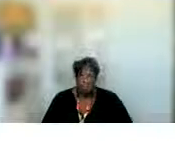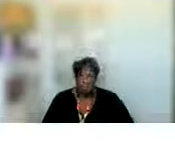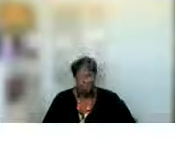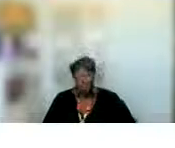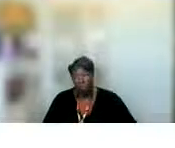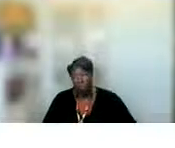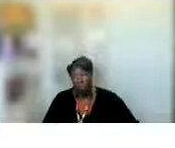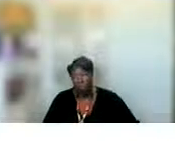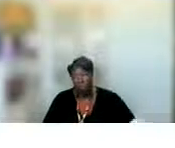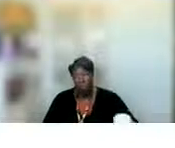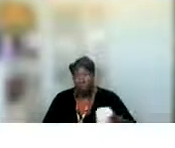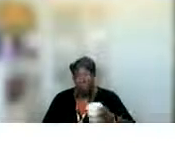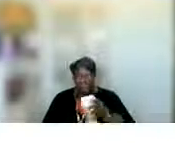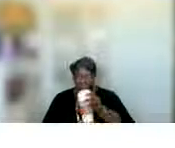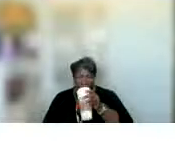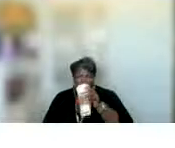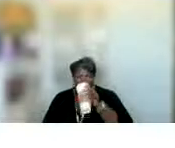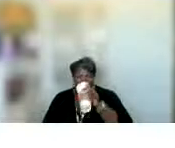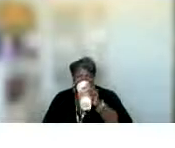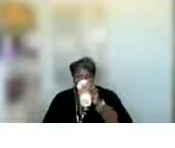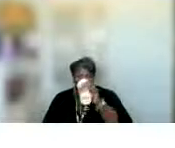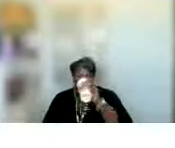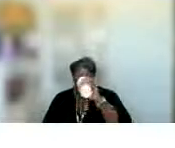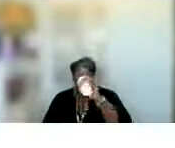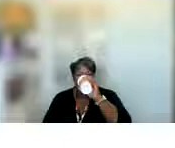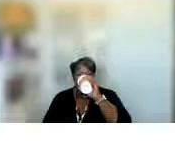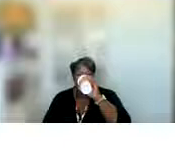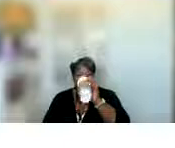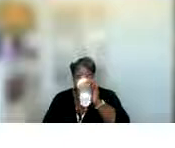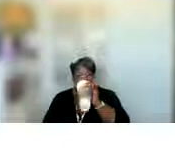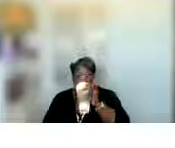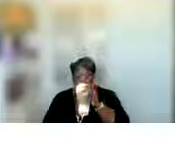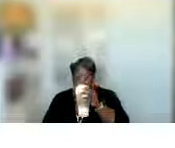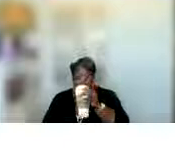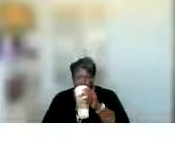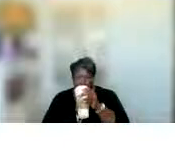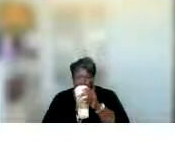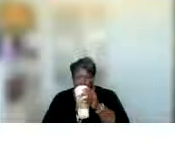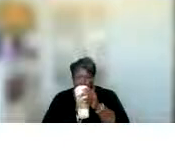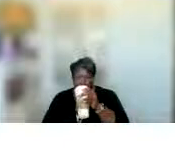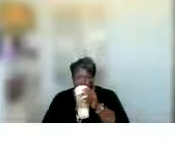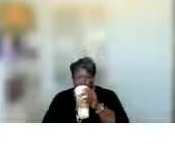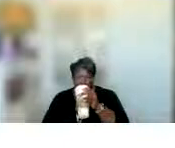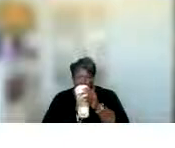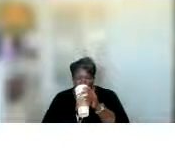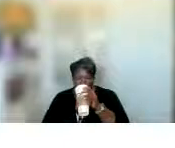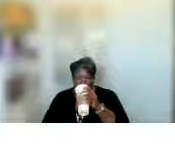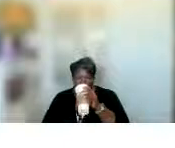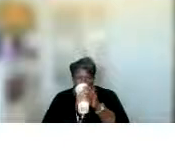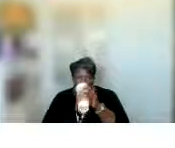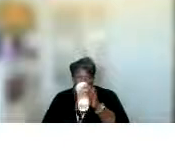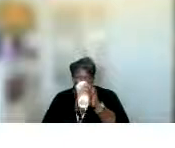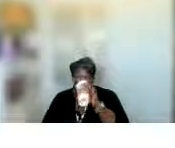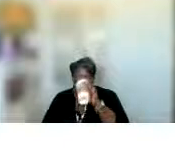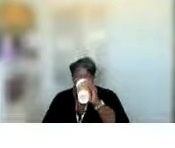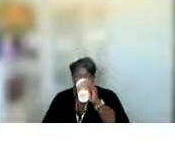addition, awardees are required to submit an annual report via the Retrack Connect online